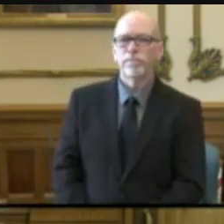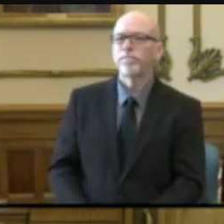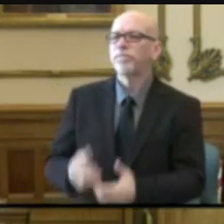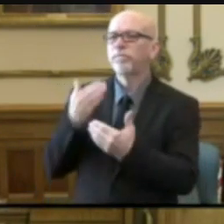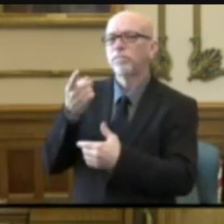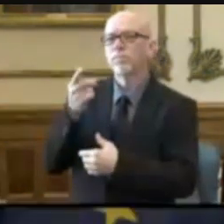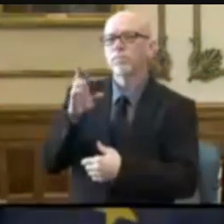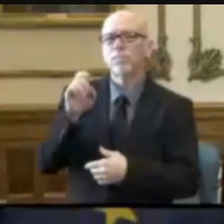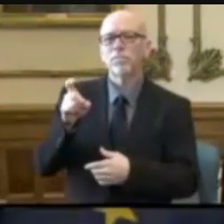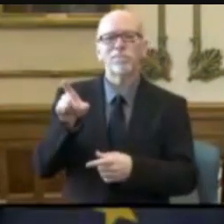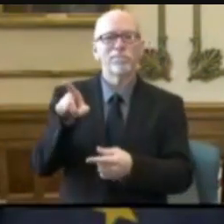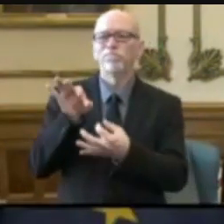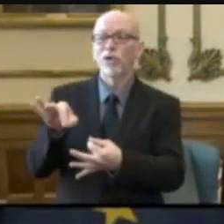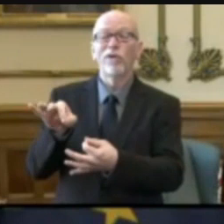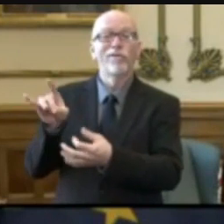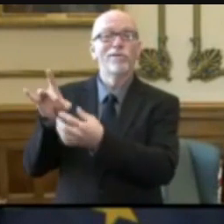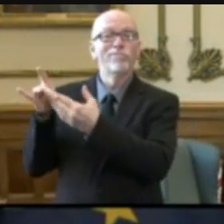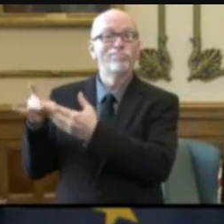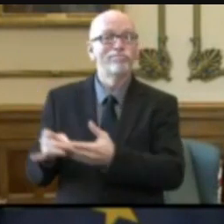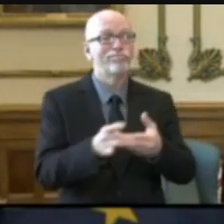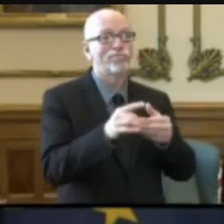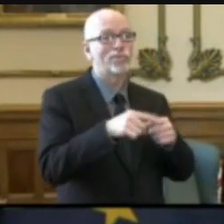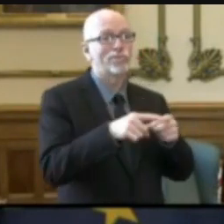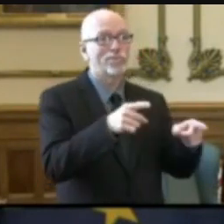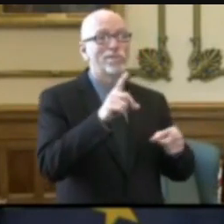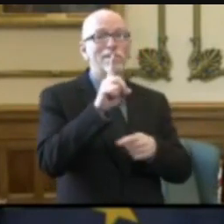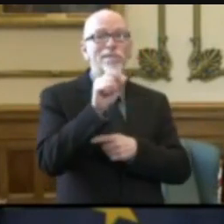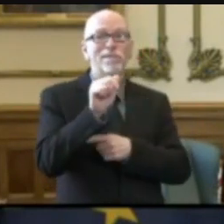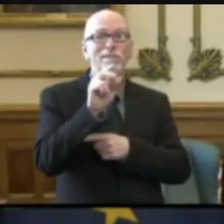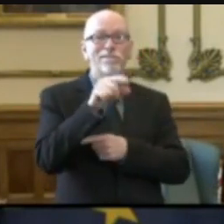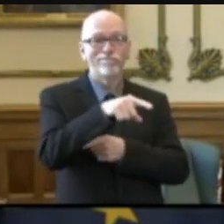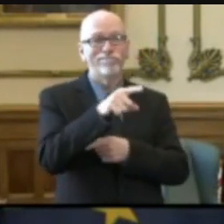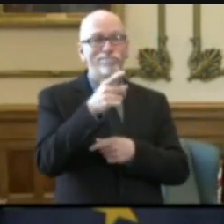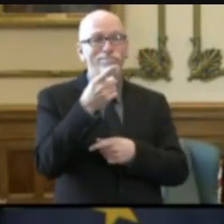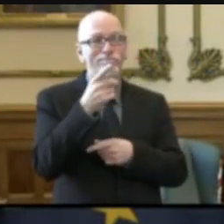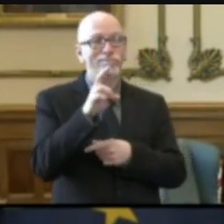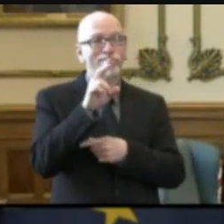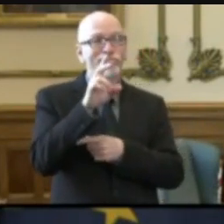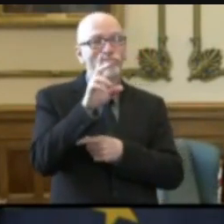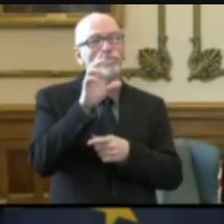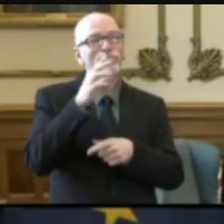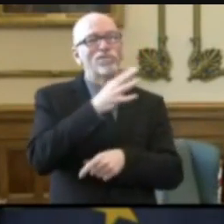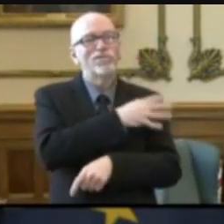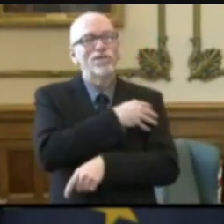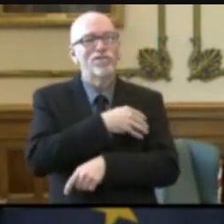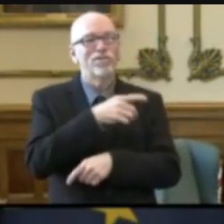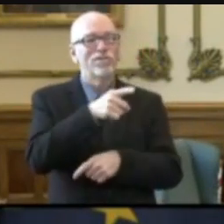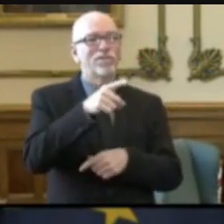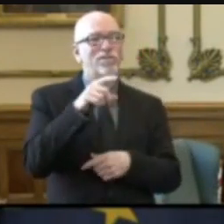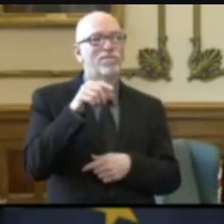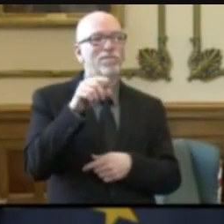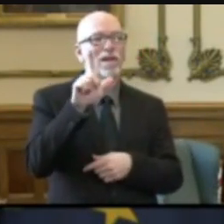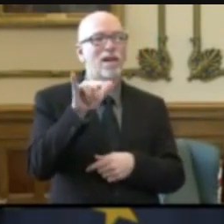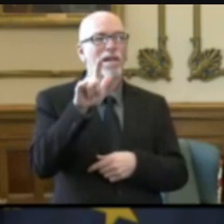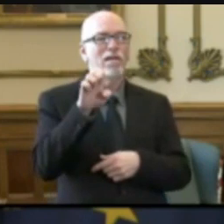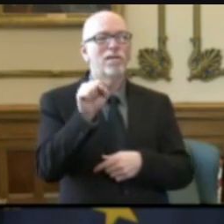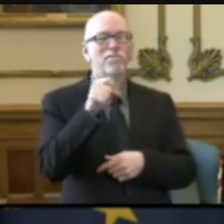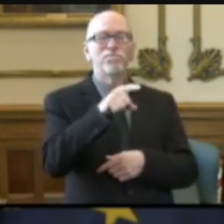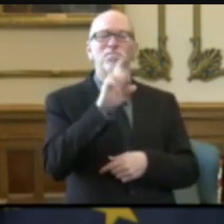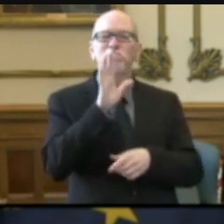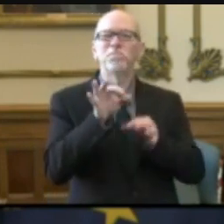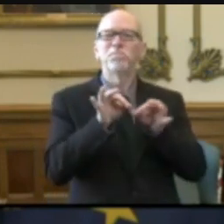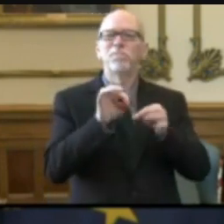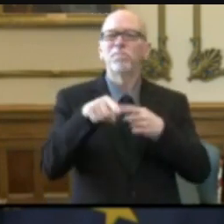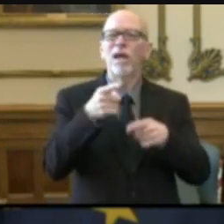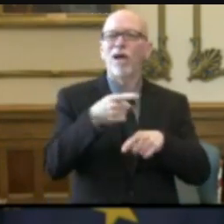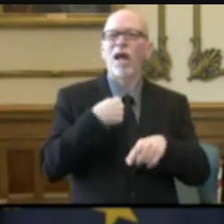a perfect segue to Adjutant General Dale Lyles, who will give us an update, a briefing on some of the ramped up